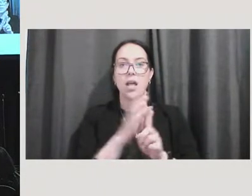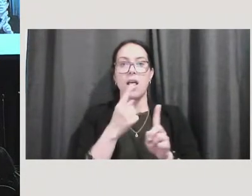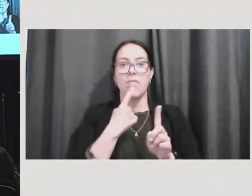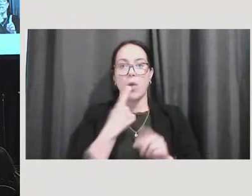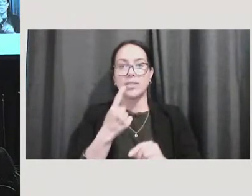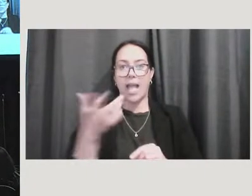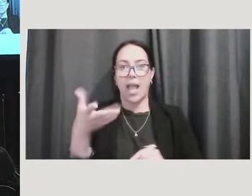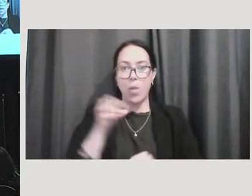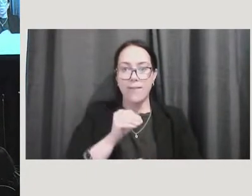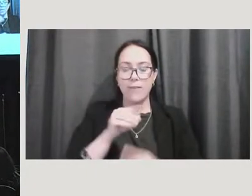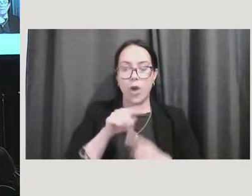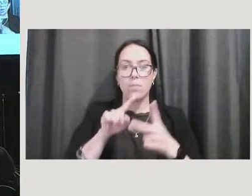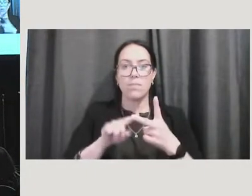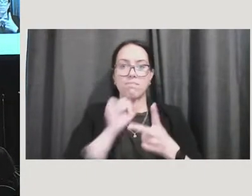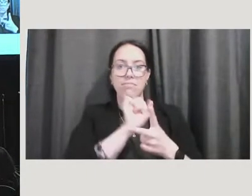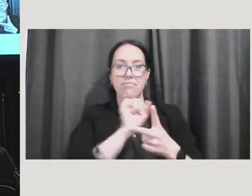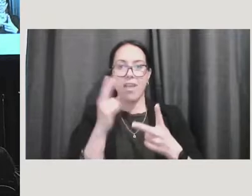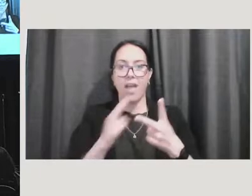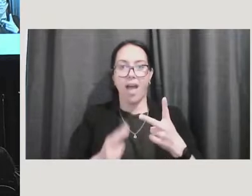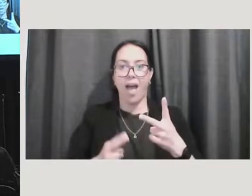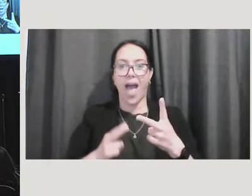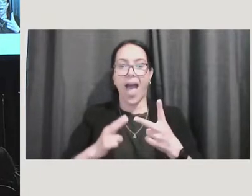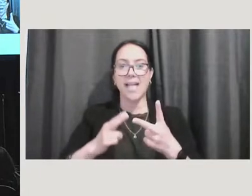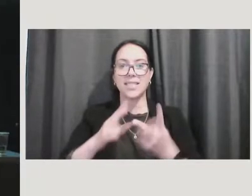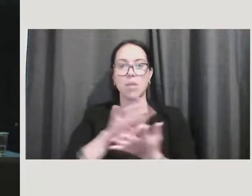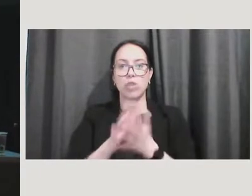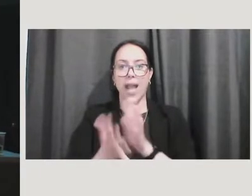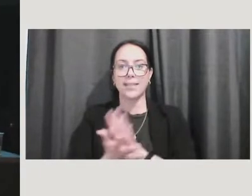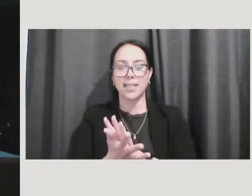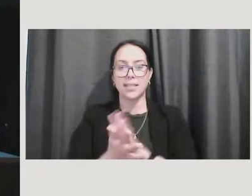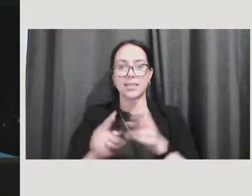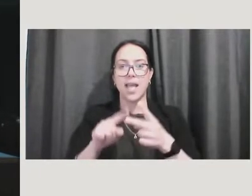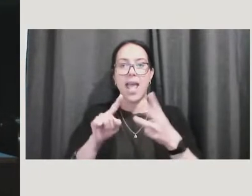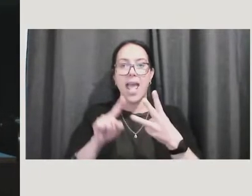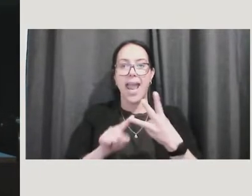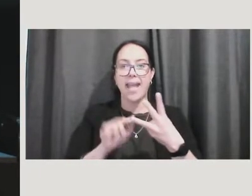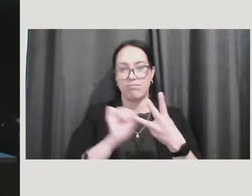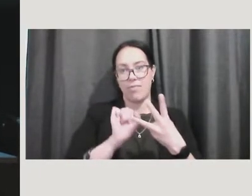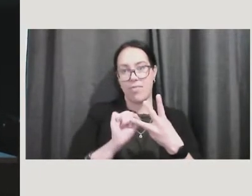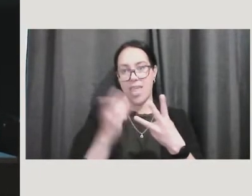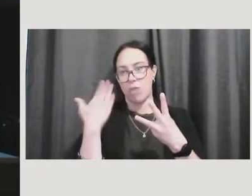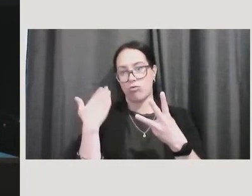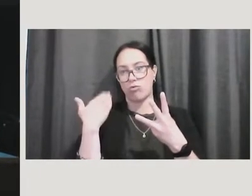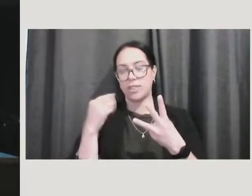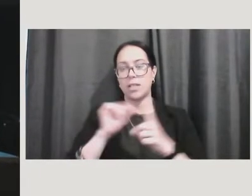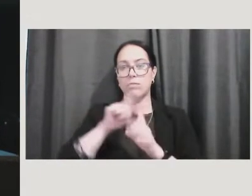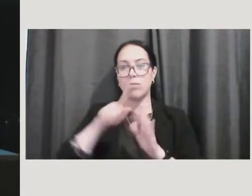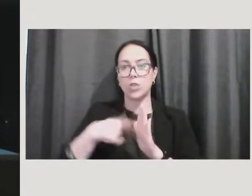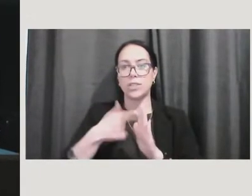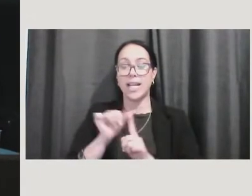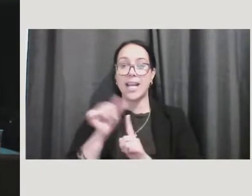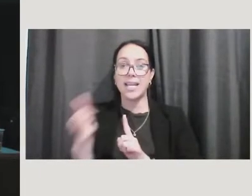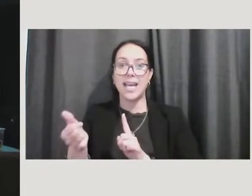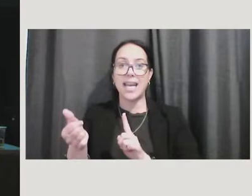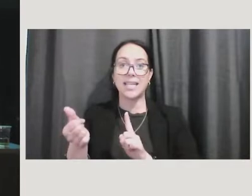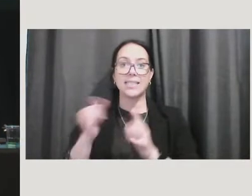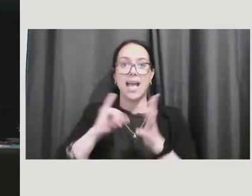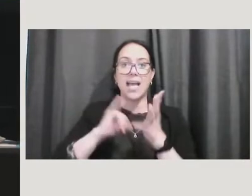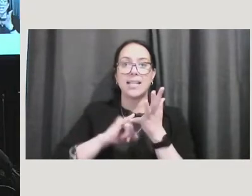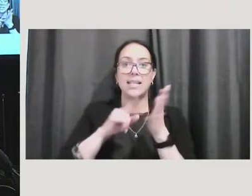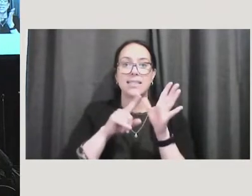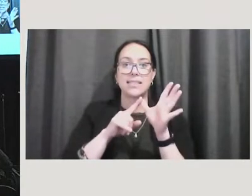and their art practice and they'll tell you a bit about their latest project up next is Sarai paranise rupezi